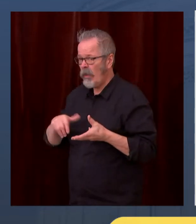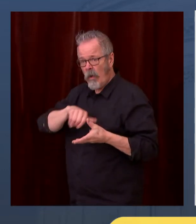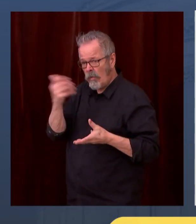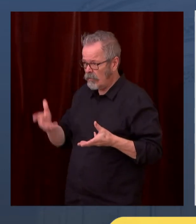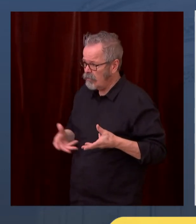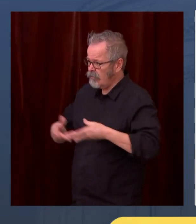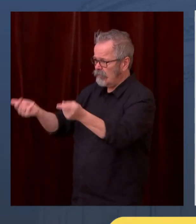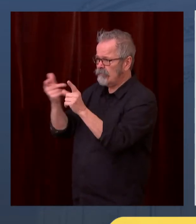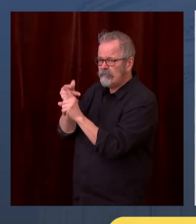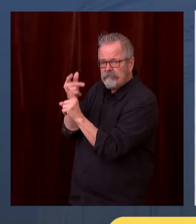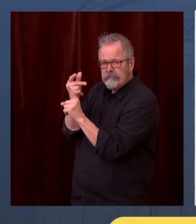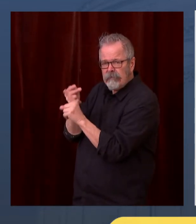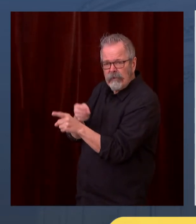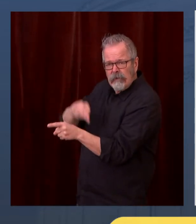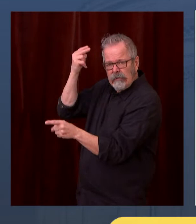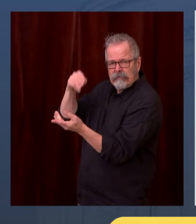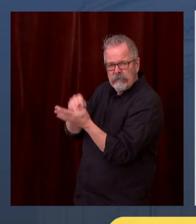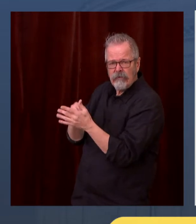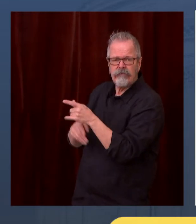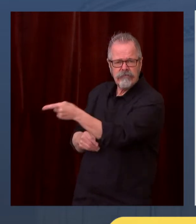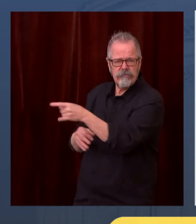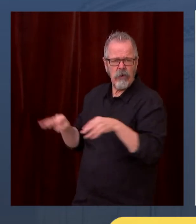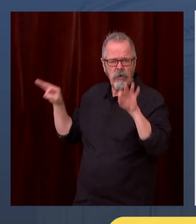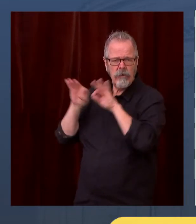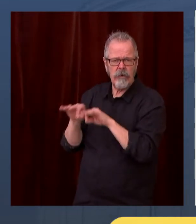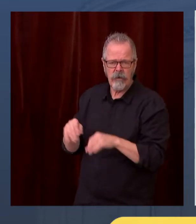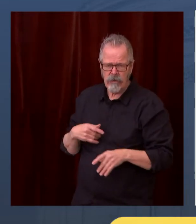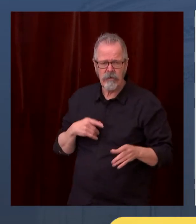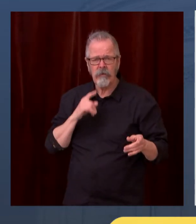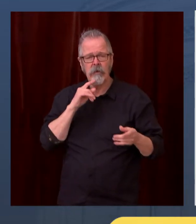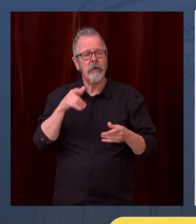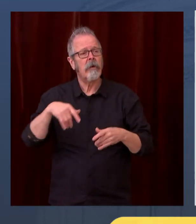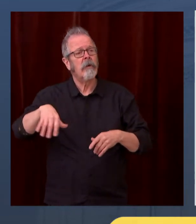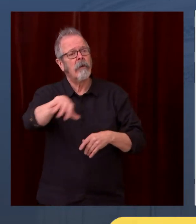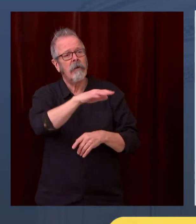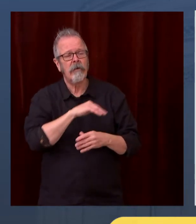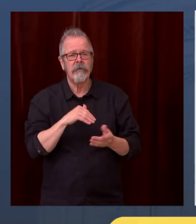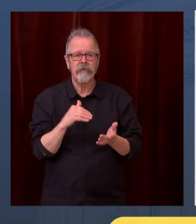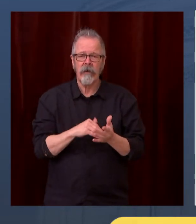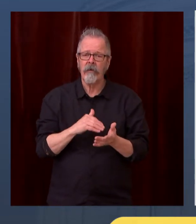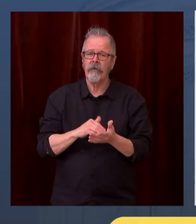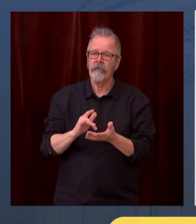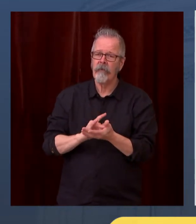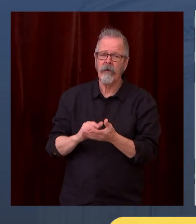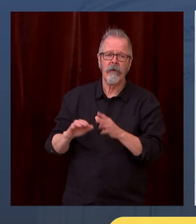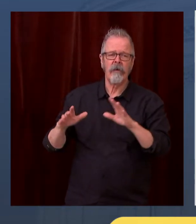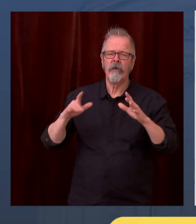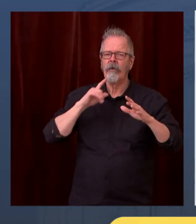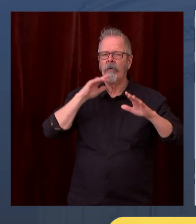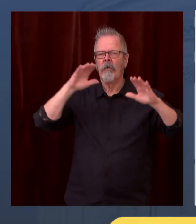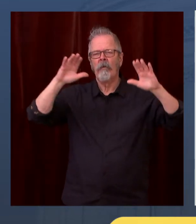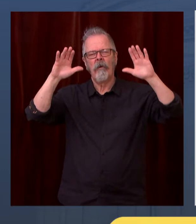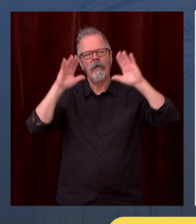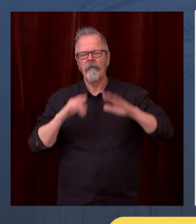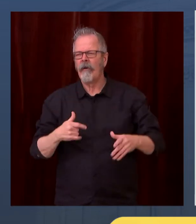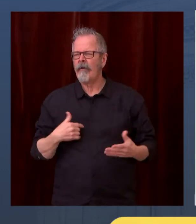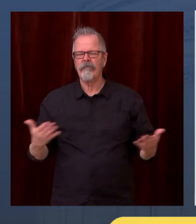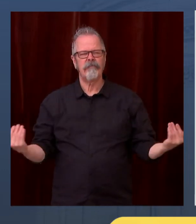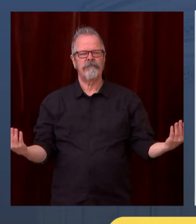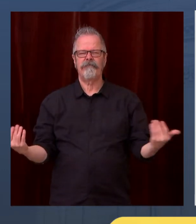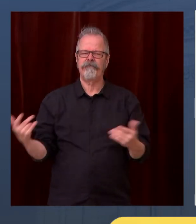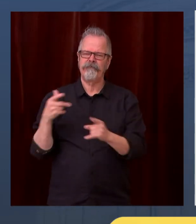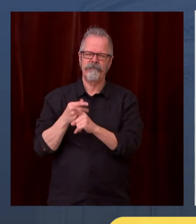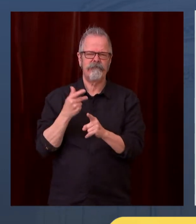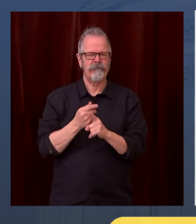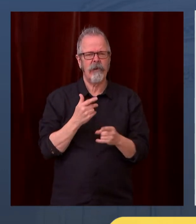been just fantastic about just being able to get the vaccines into the arms of their community members, and I just want to thank